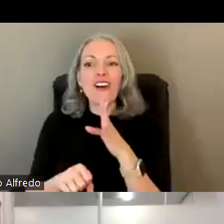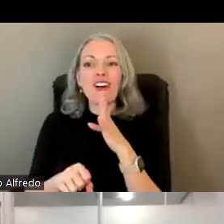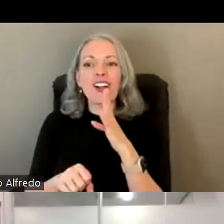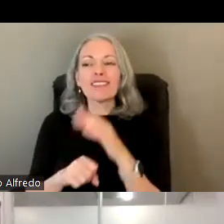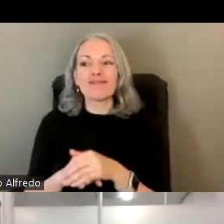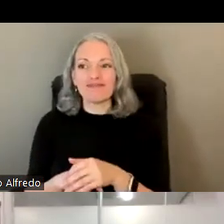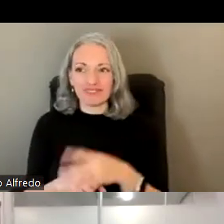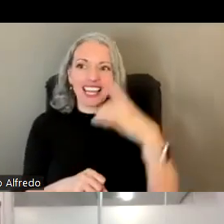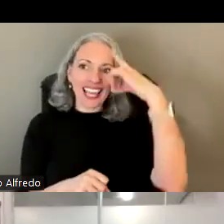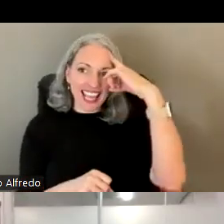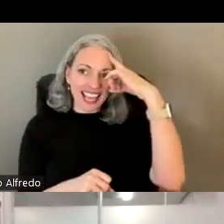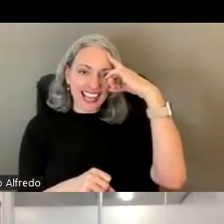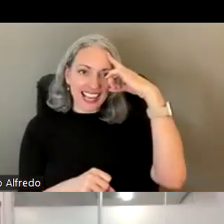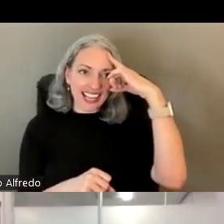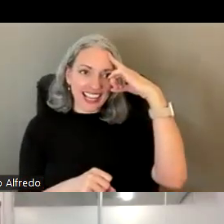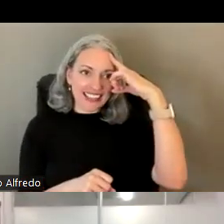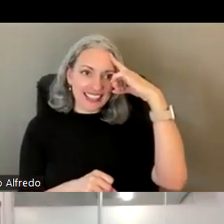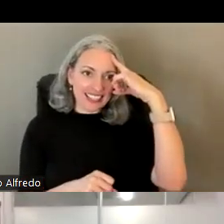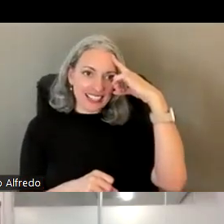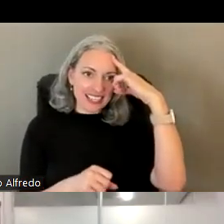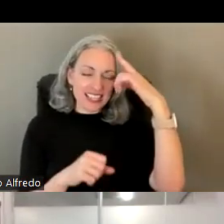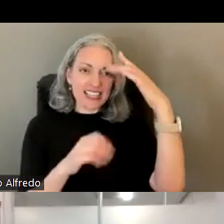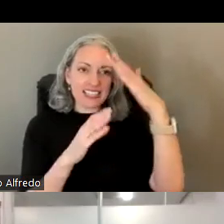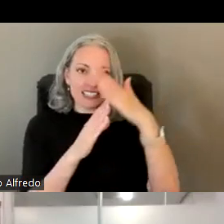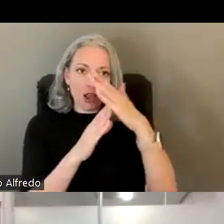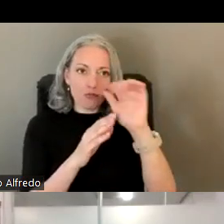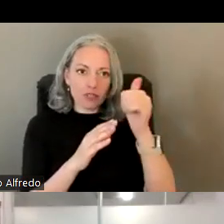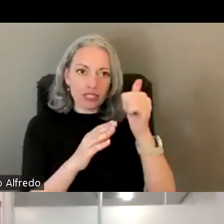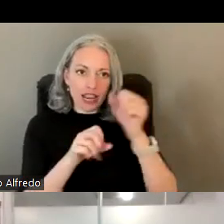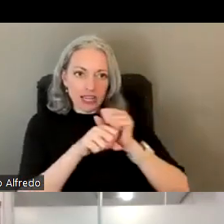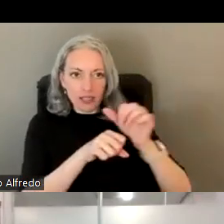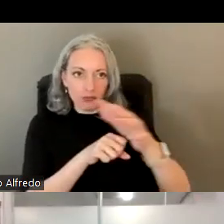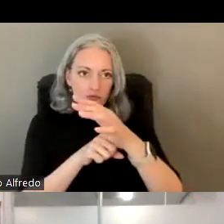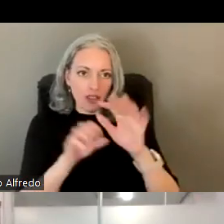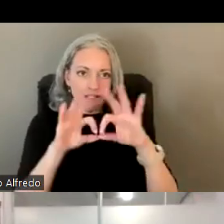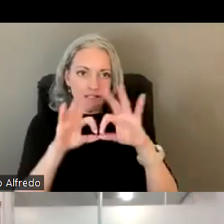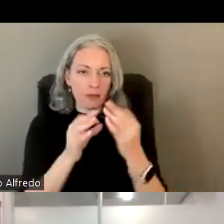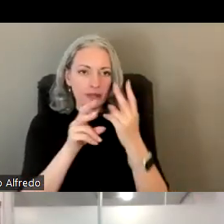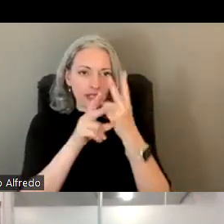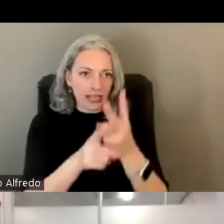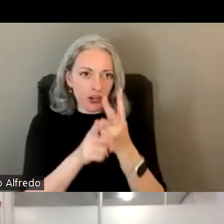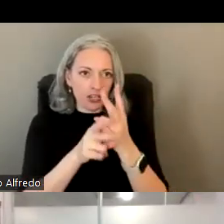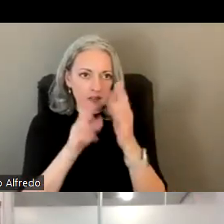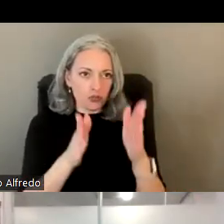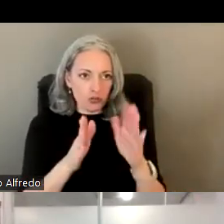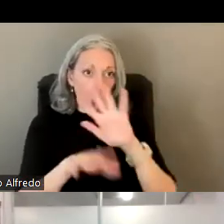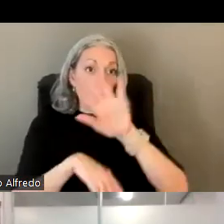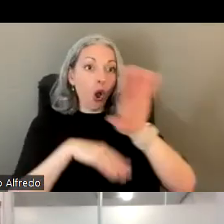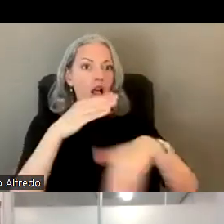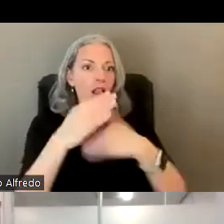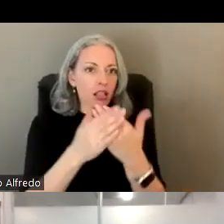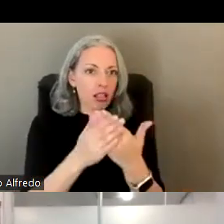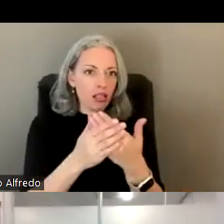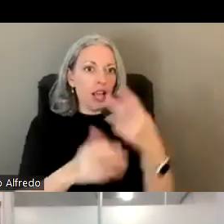I think these top 10 impact family caregivers in whole. And it's going to be hard to